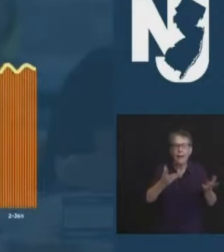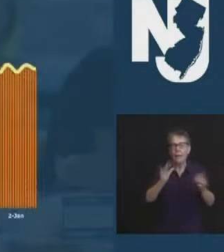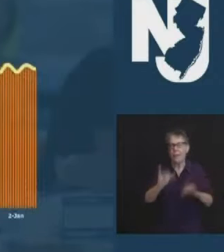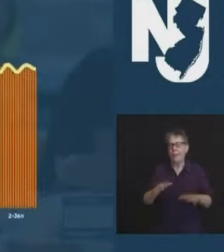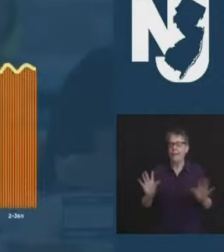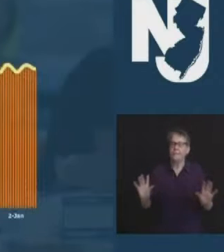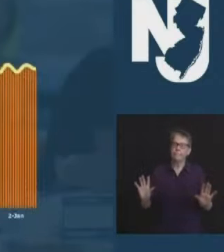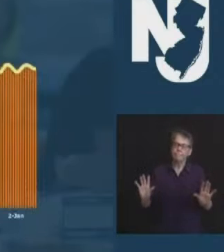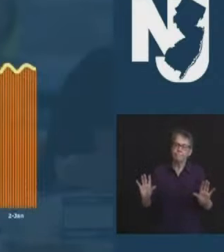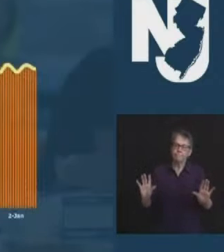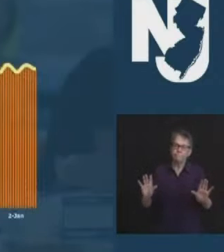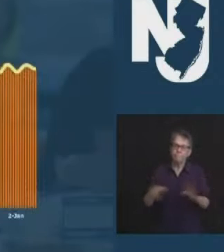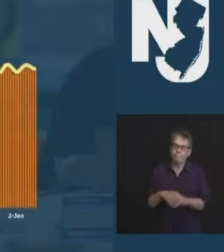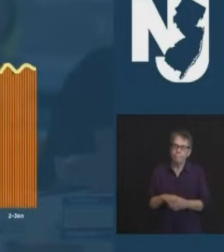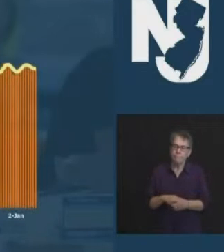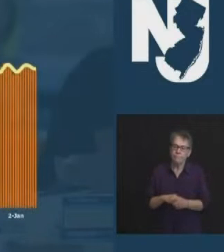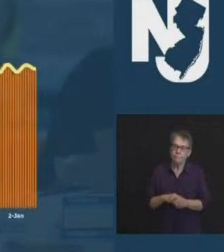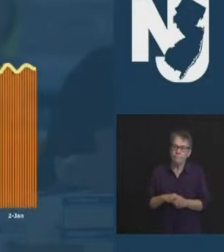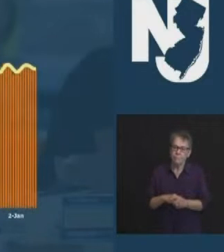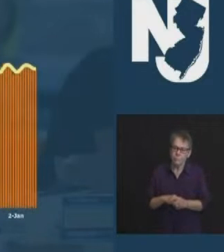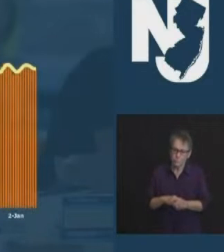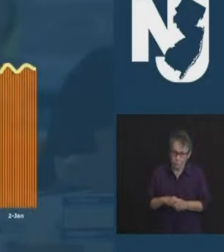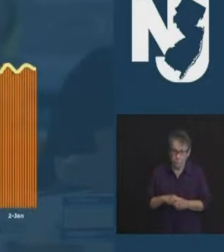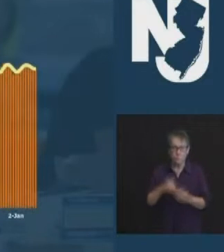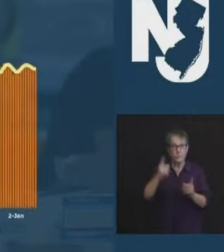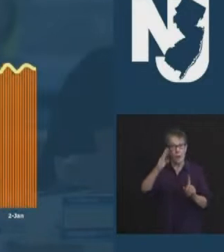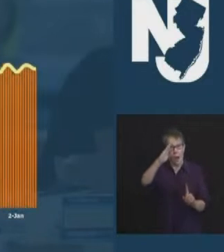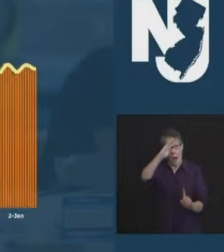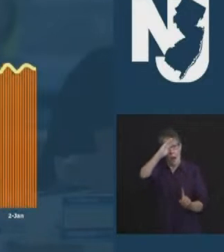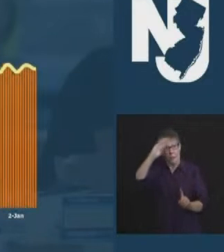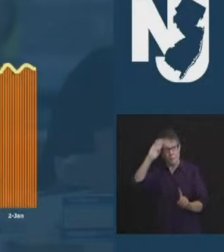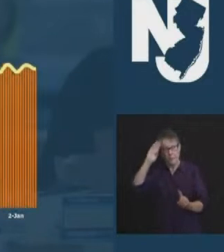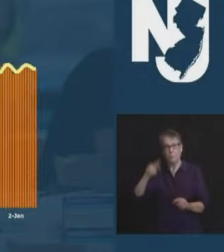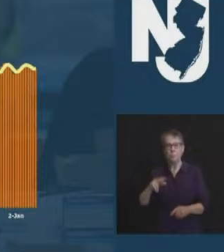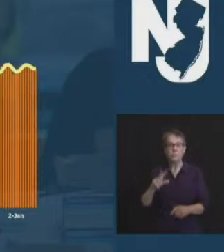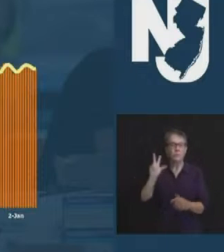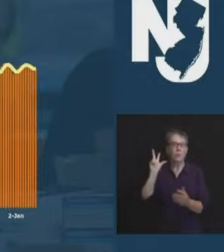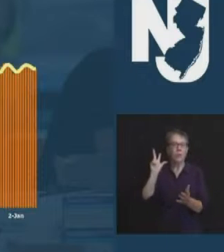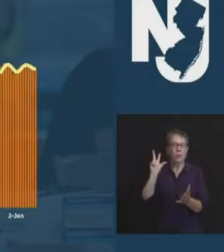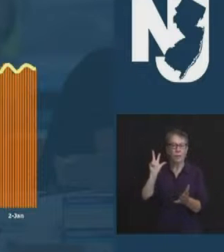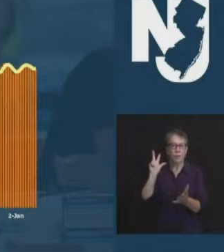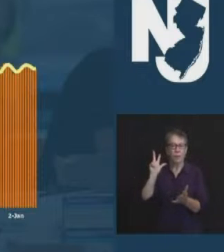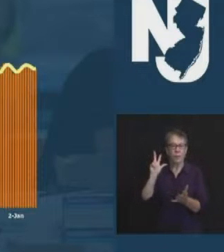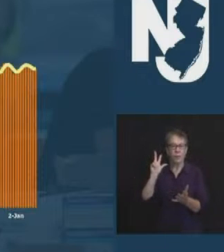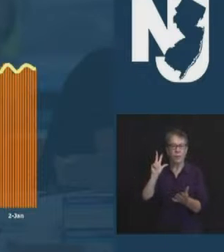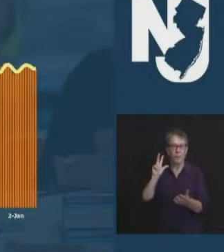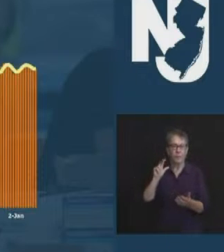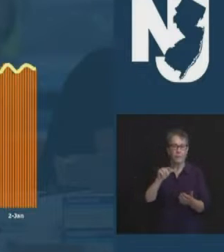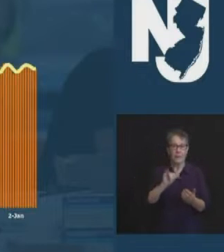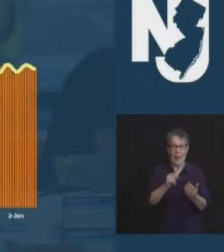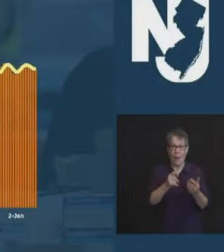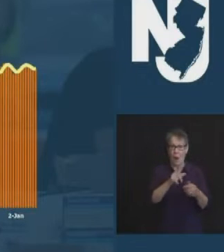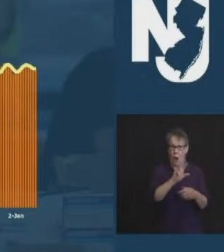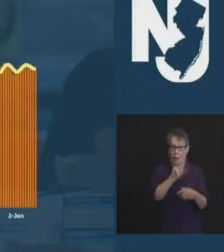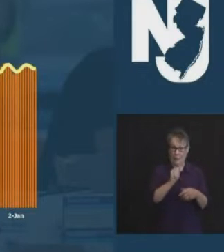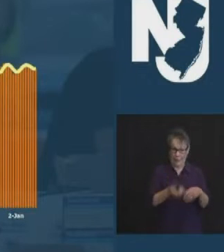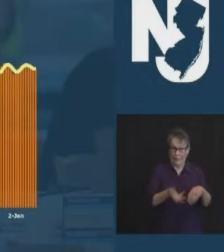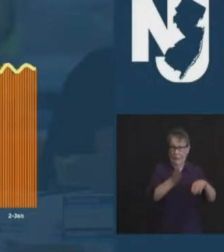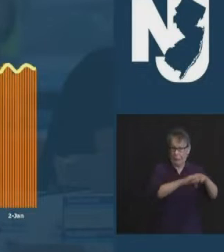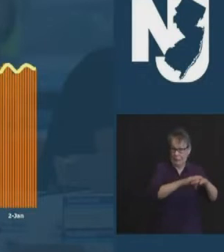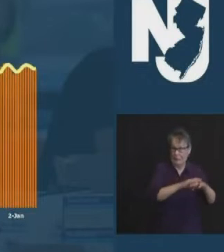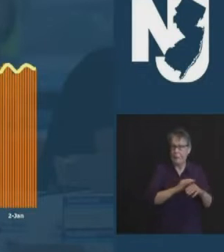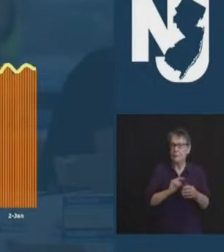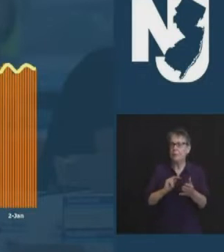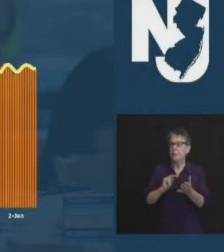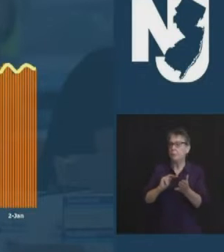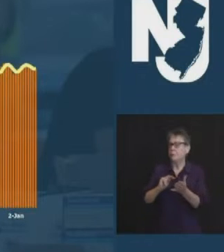hospitals. The recent increase in positive tests has not yet, and I say not yet with a